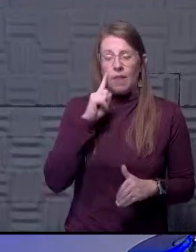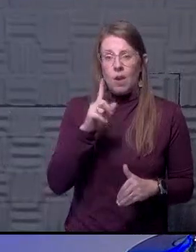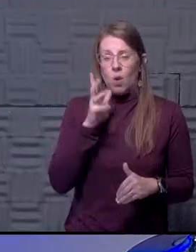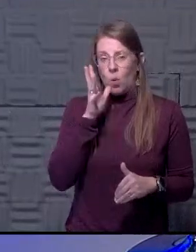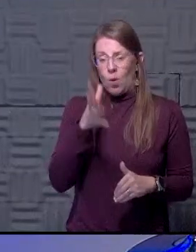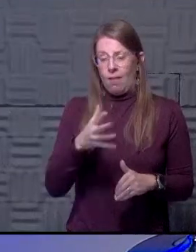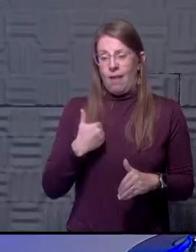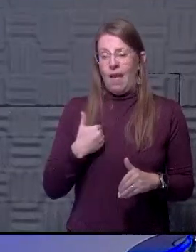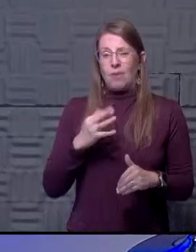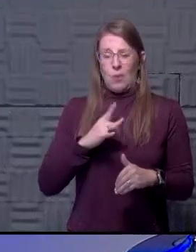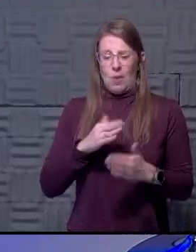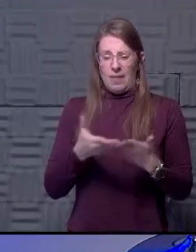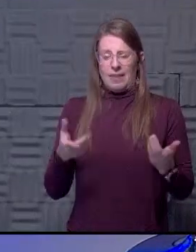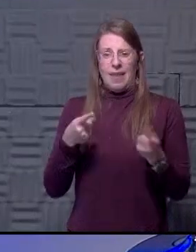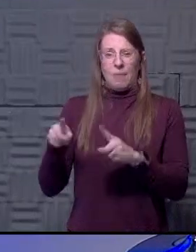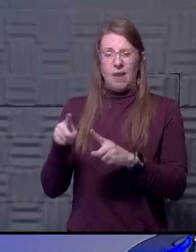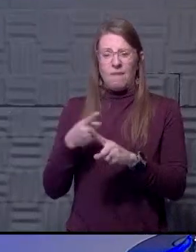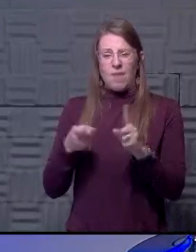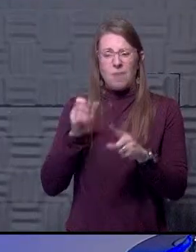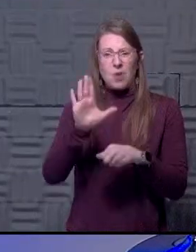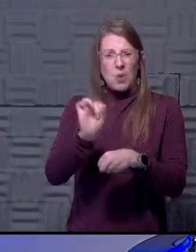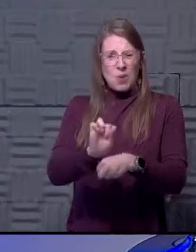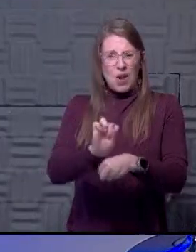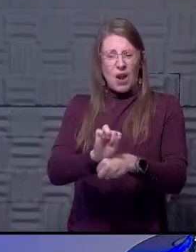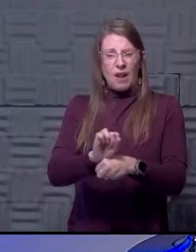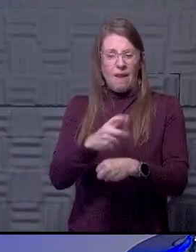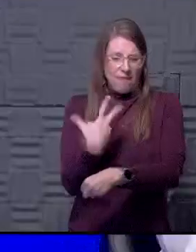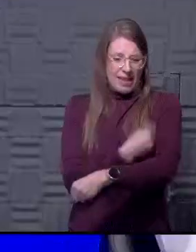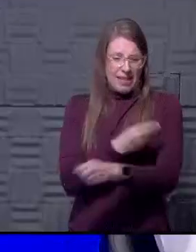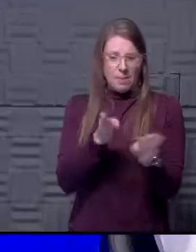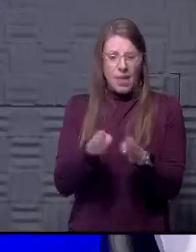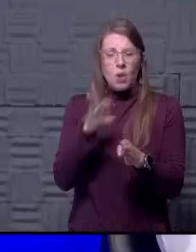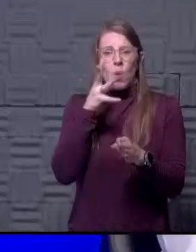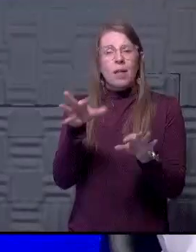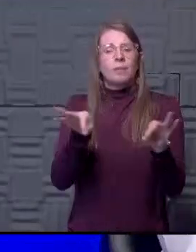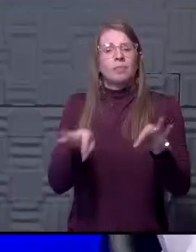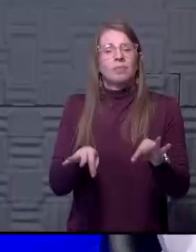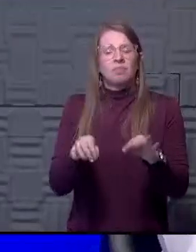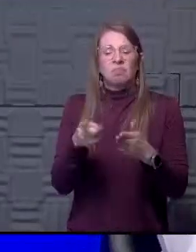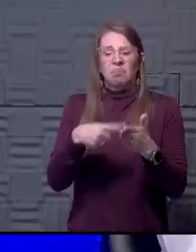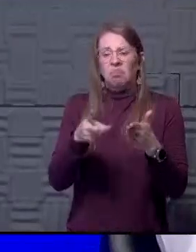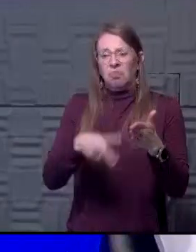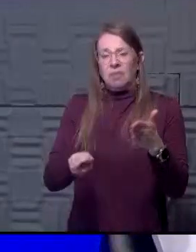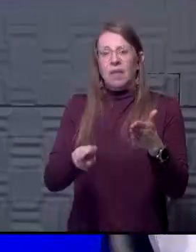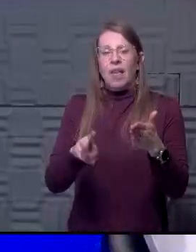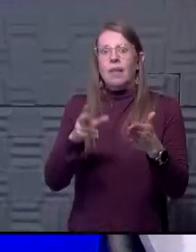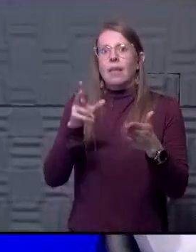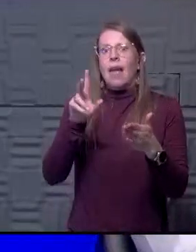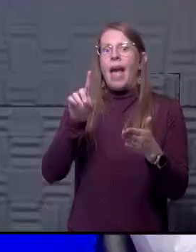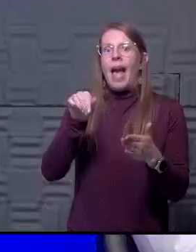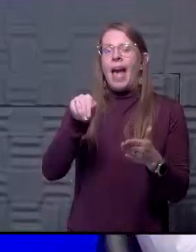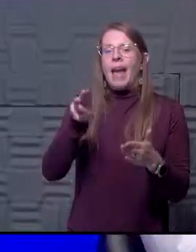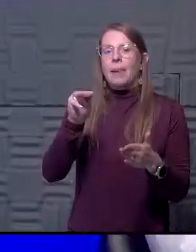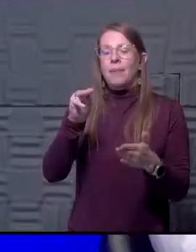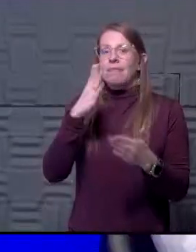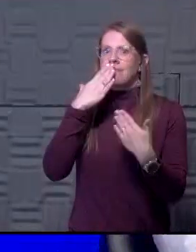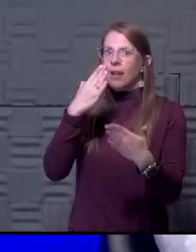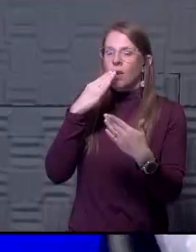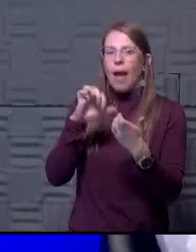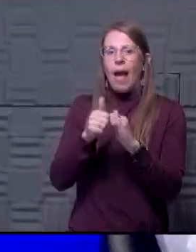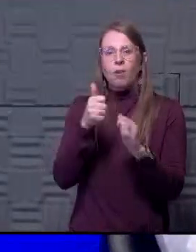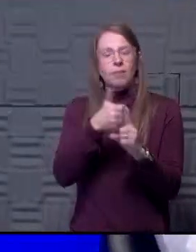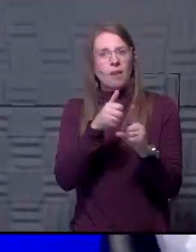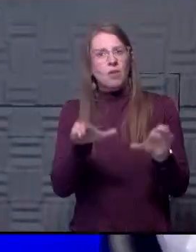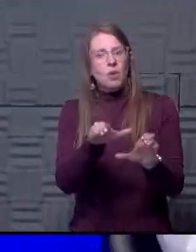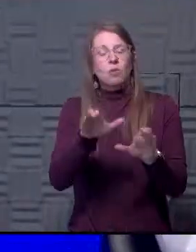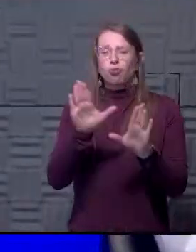cool stuff coming out of all this work with our vaccine plan. We'll be talking more about that over the next few weeks. Adam, thank you. How did he do? He